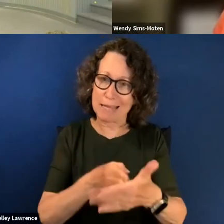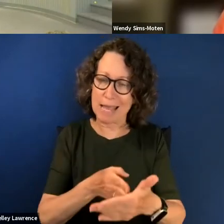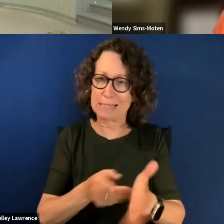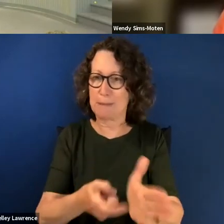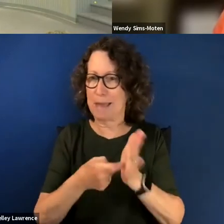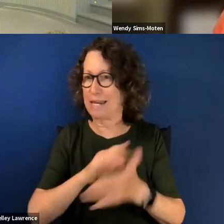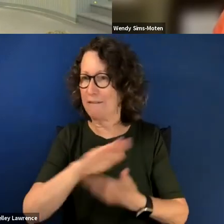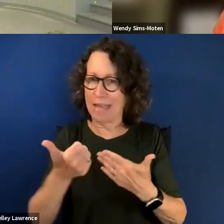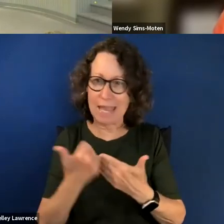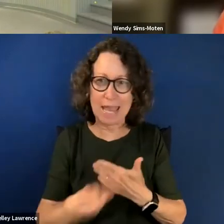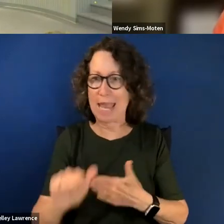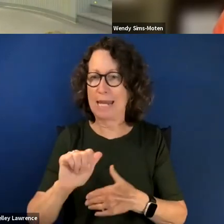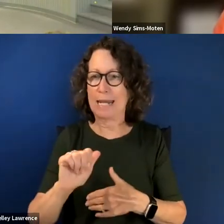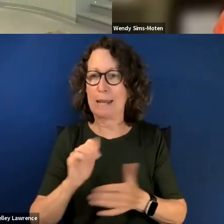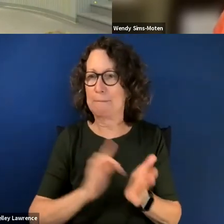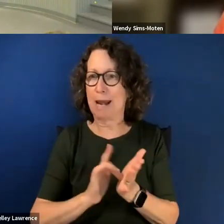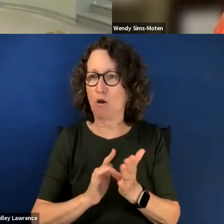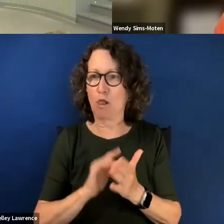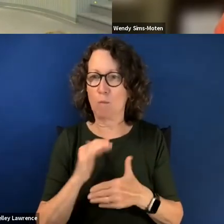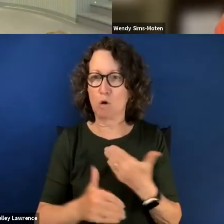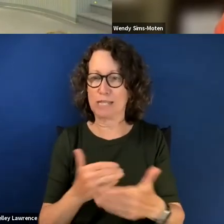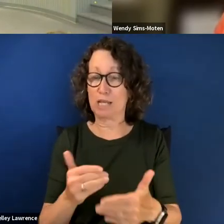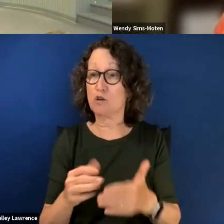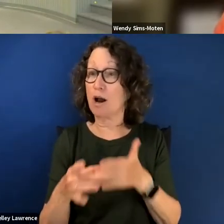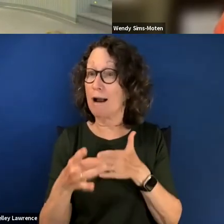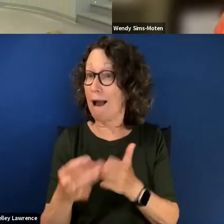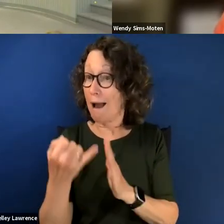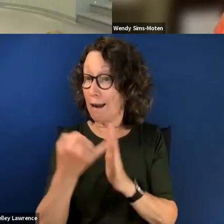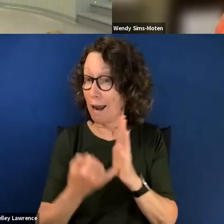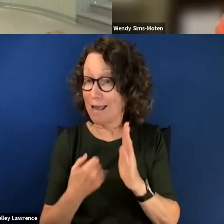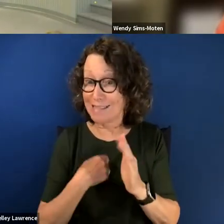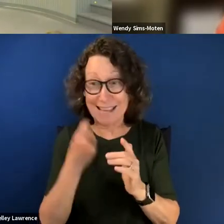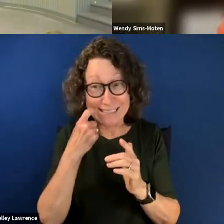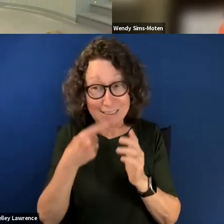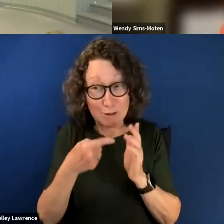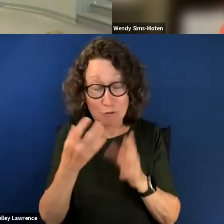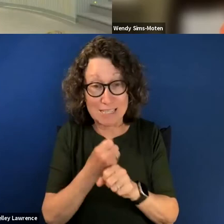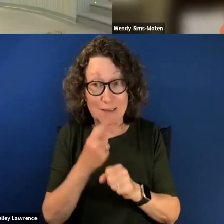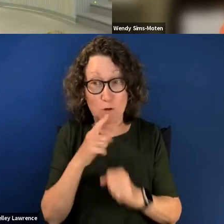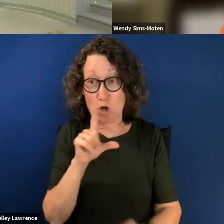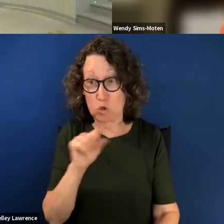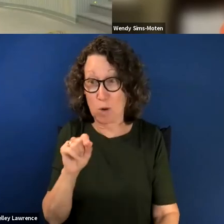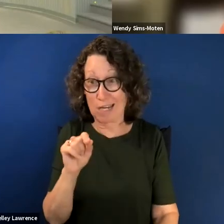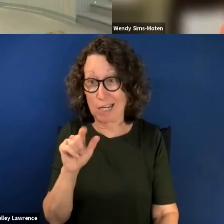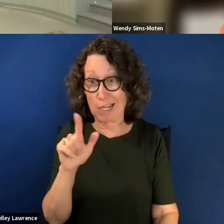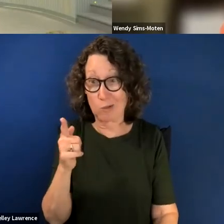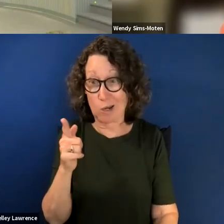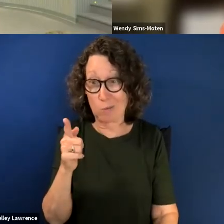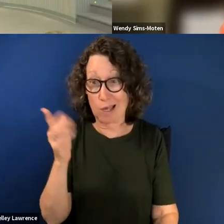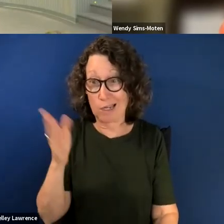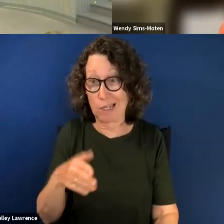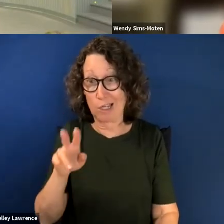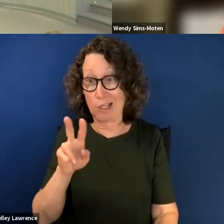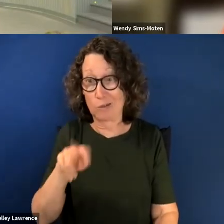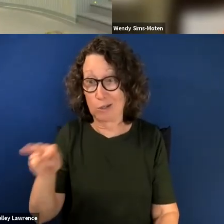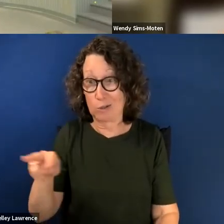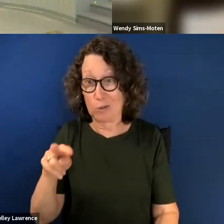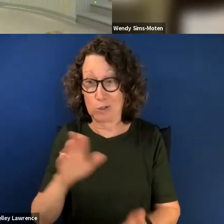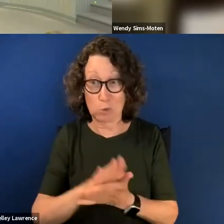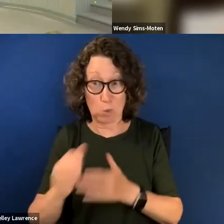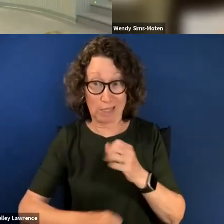any medical procedure. The guidelines that I recently received for the 21-22 Santa Barbara school